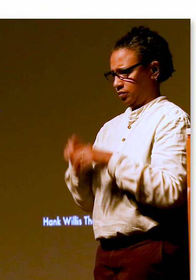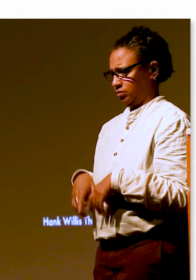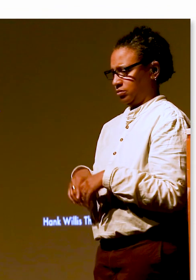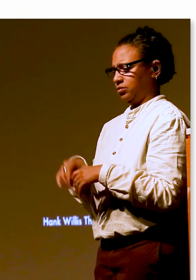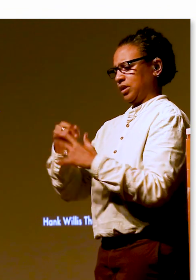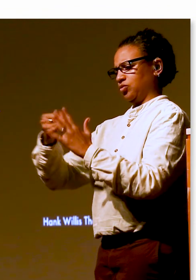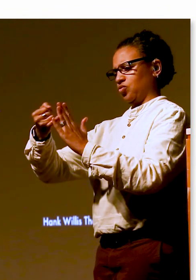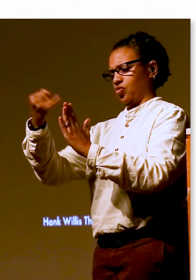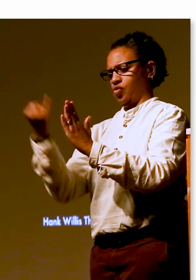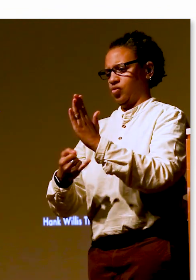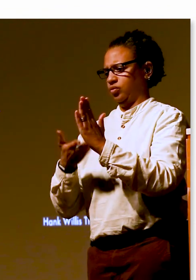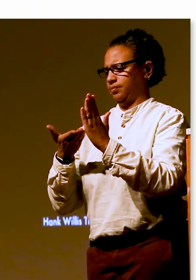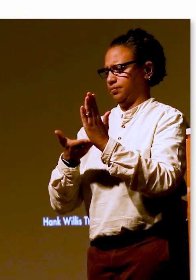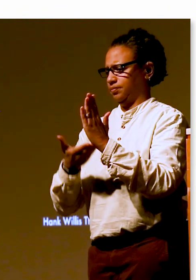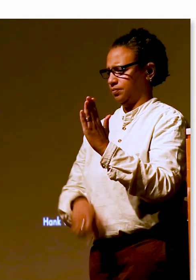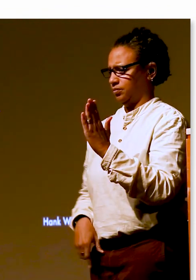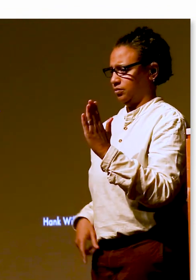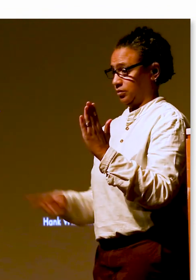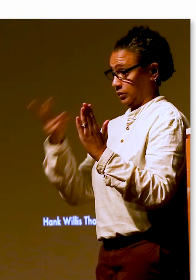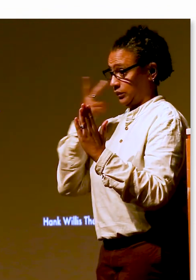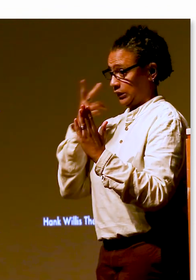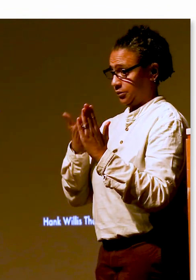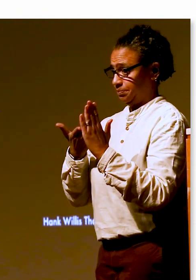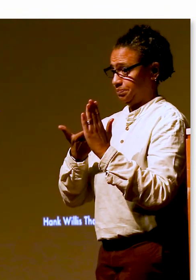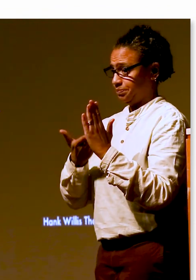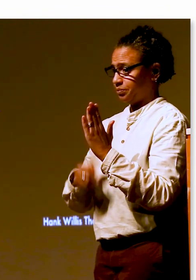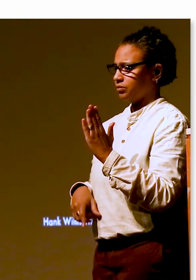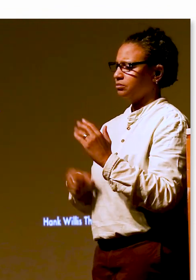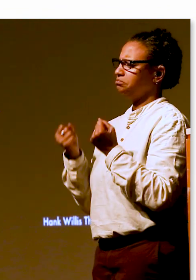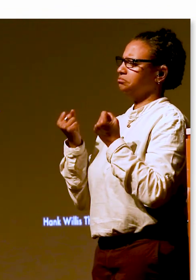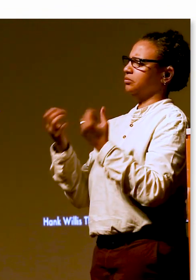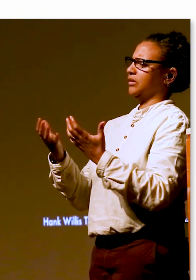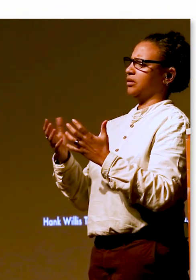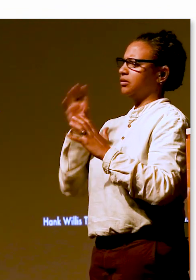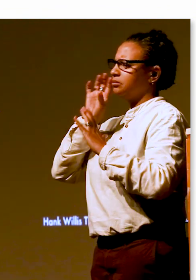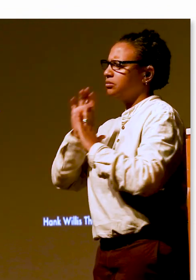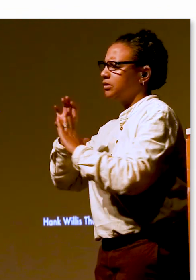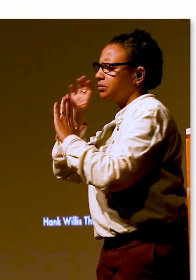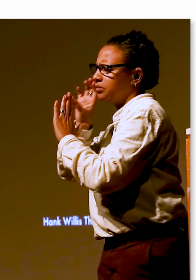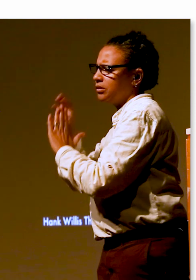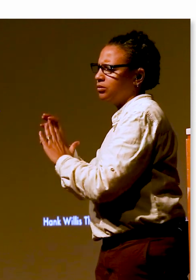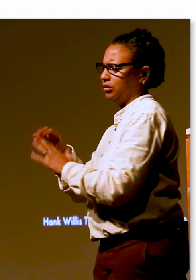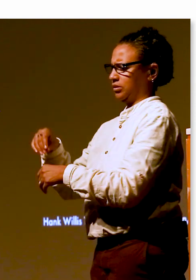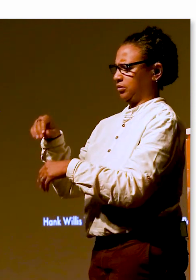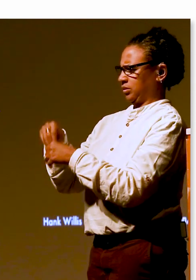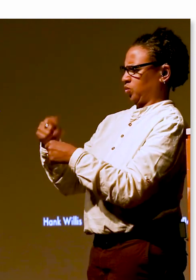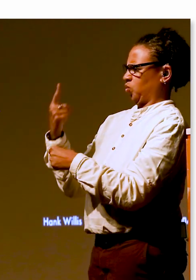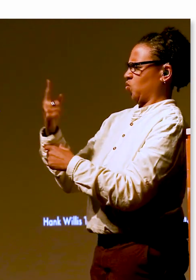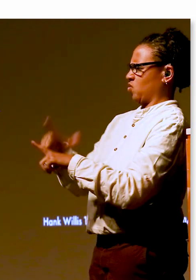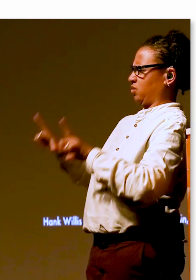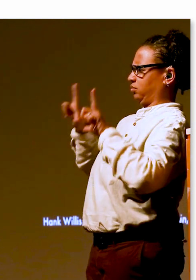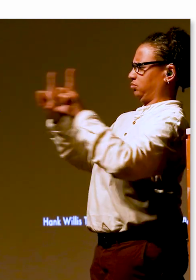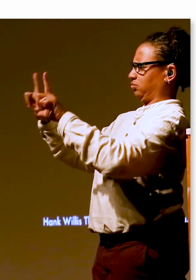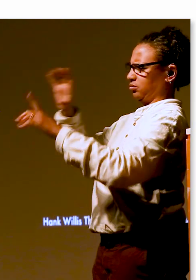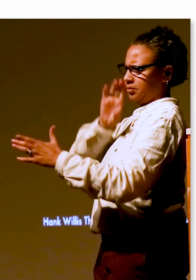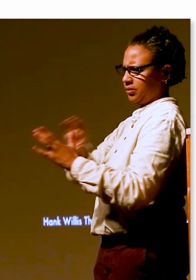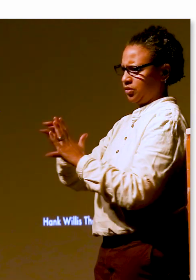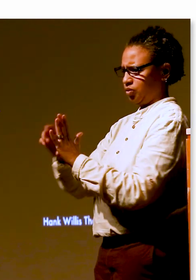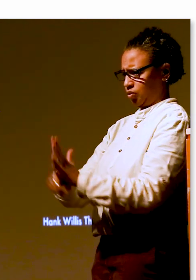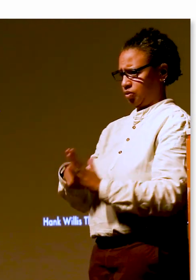see so many images, you see so many sub-images within this image that communicate themes of